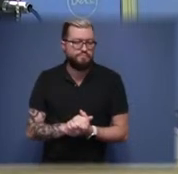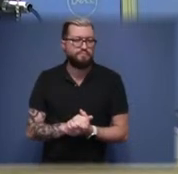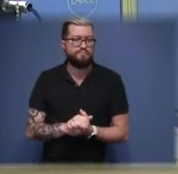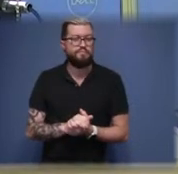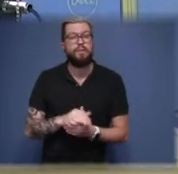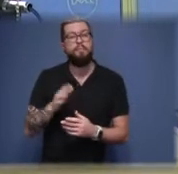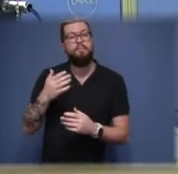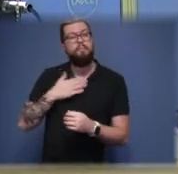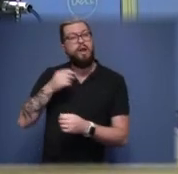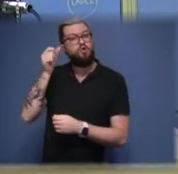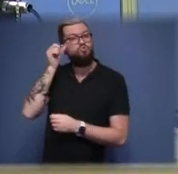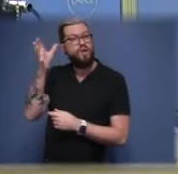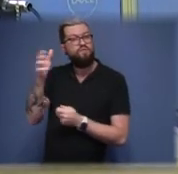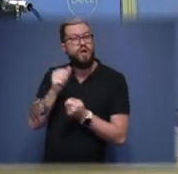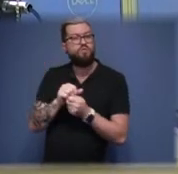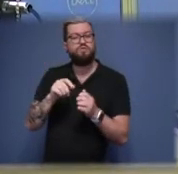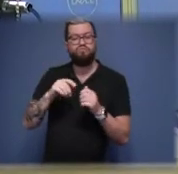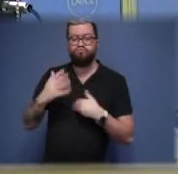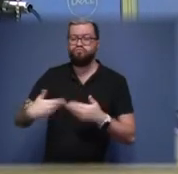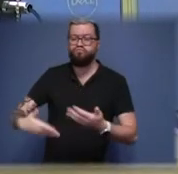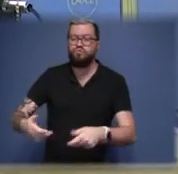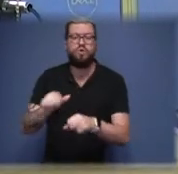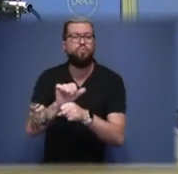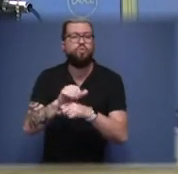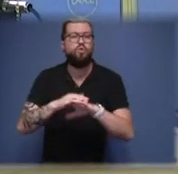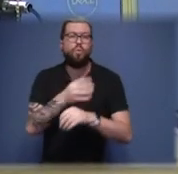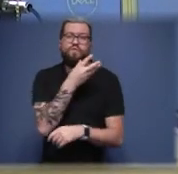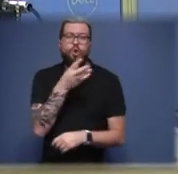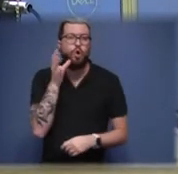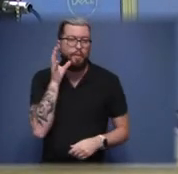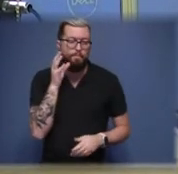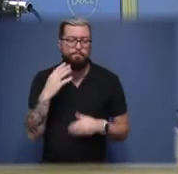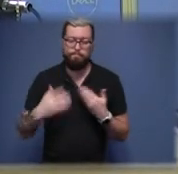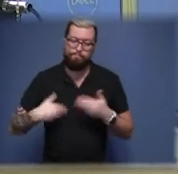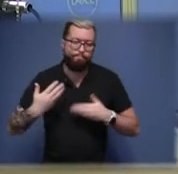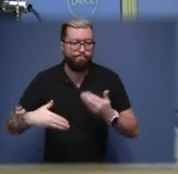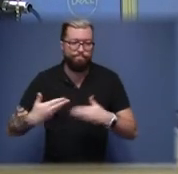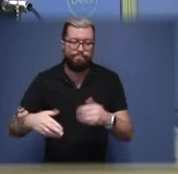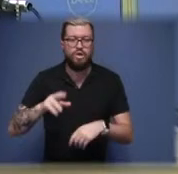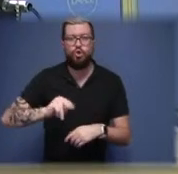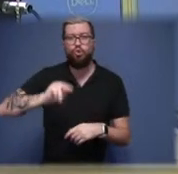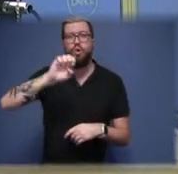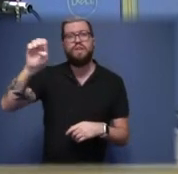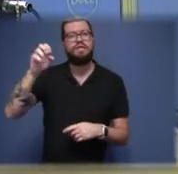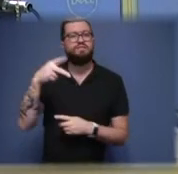My grandfather started working on a farm in Northeast Philadelphia.